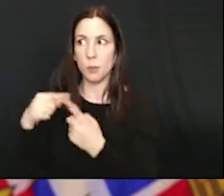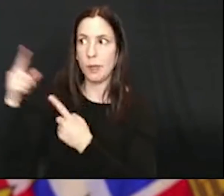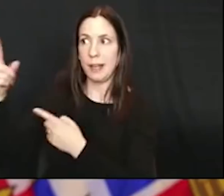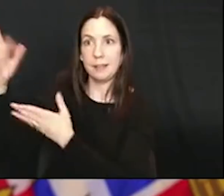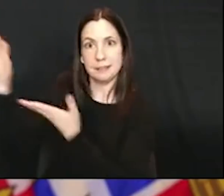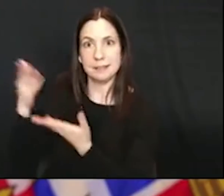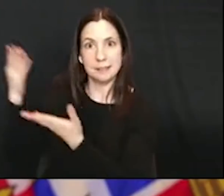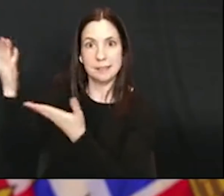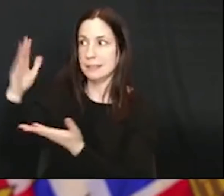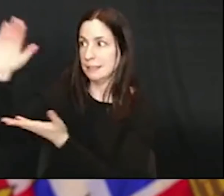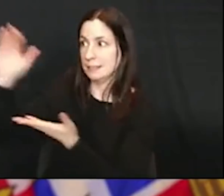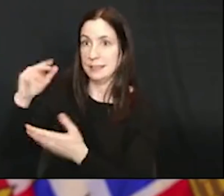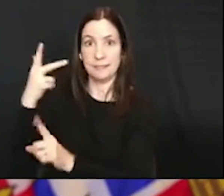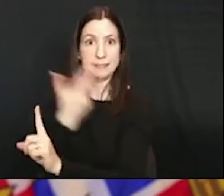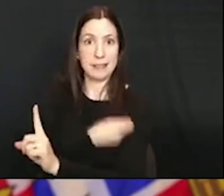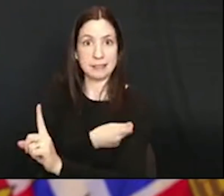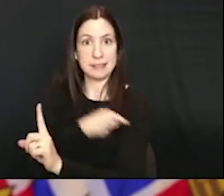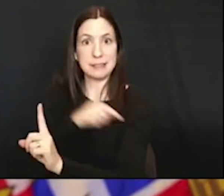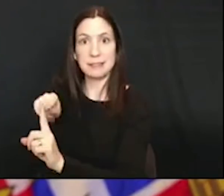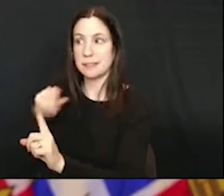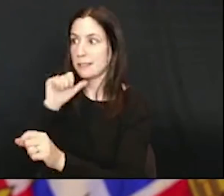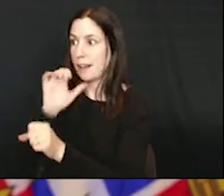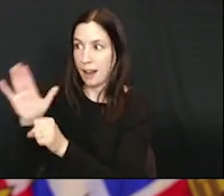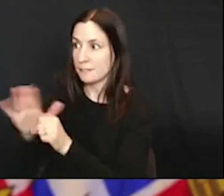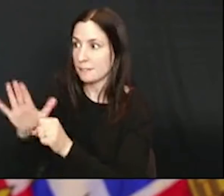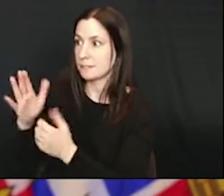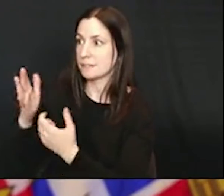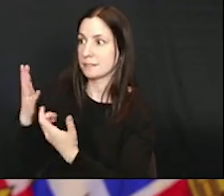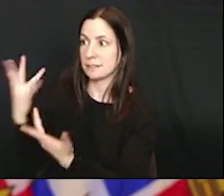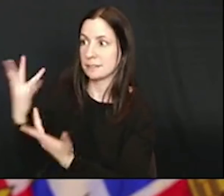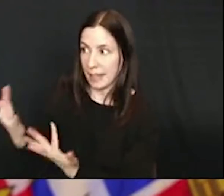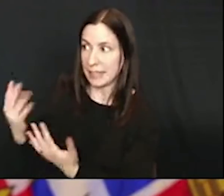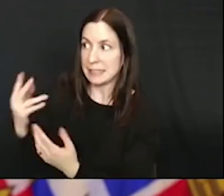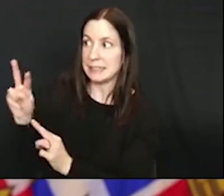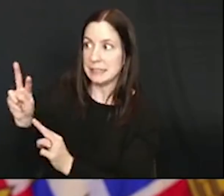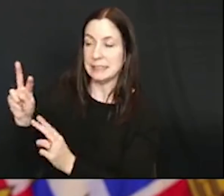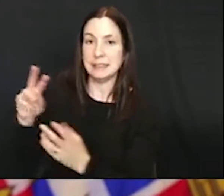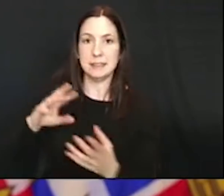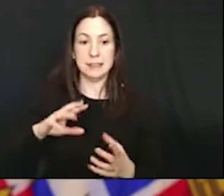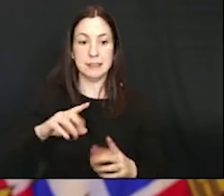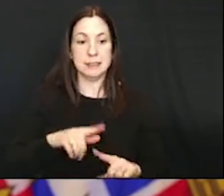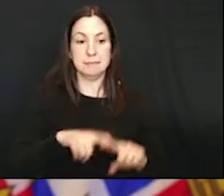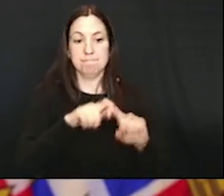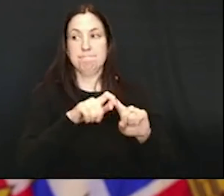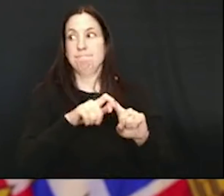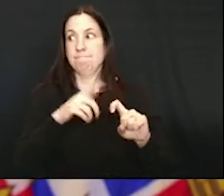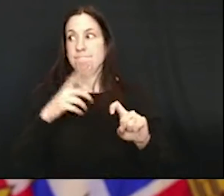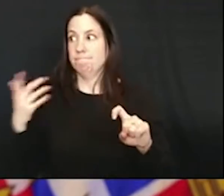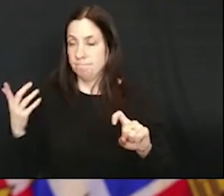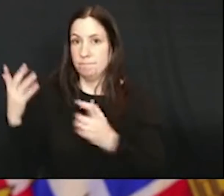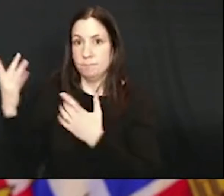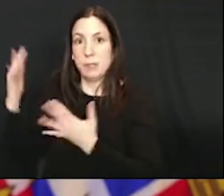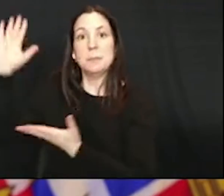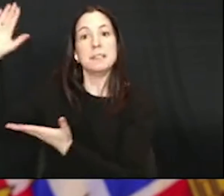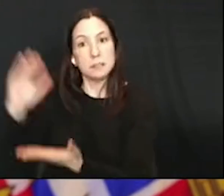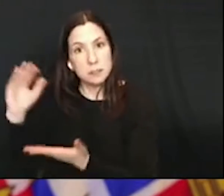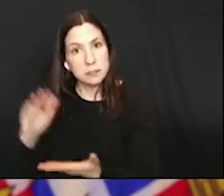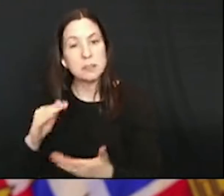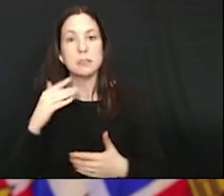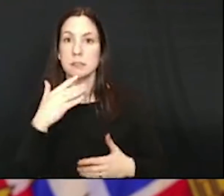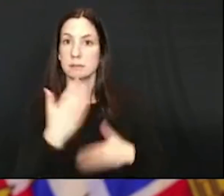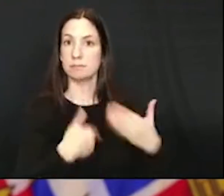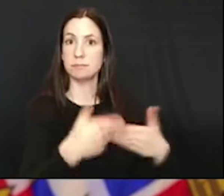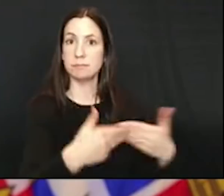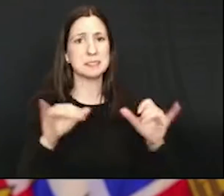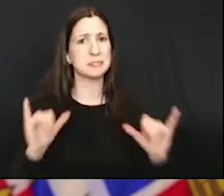make sure that we know exactly how and who we can reach out to, and we're providing that information